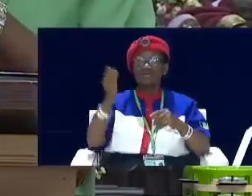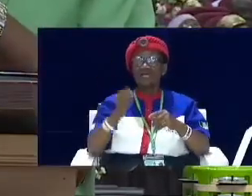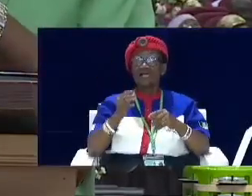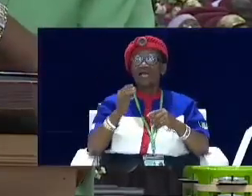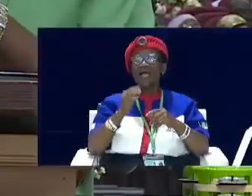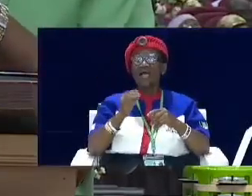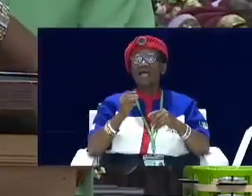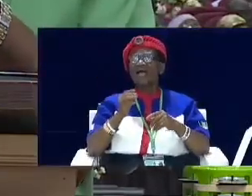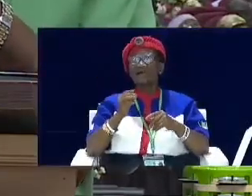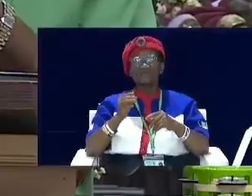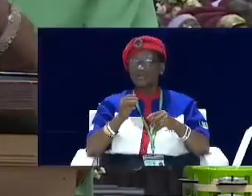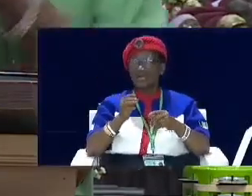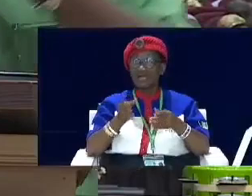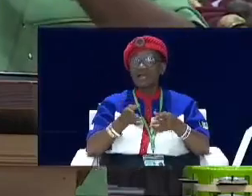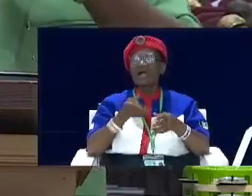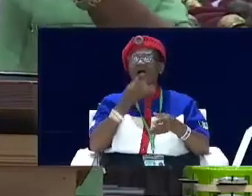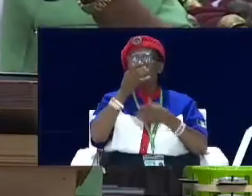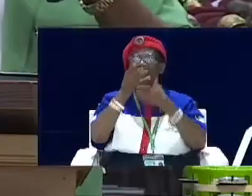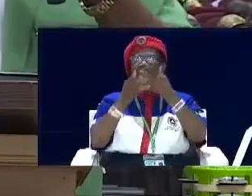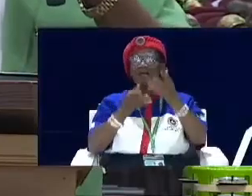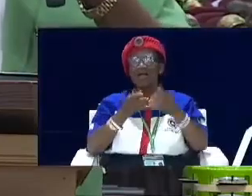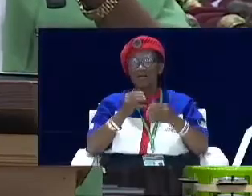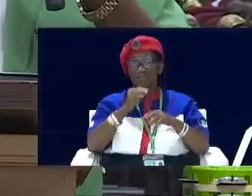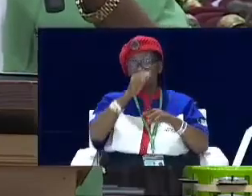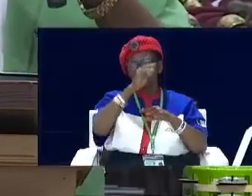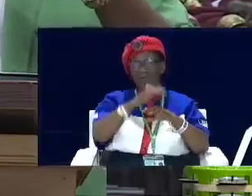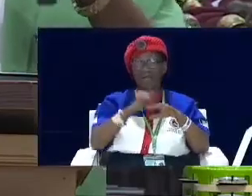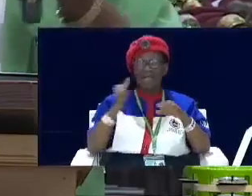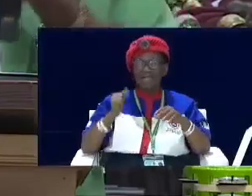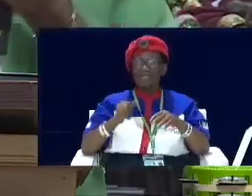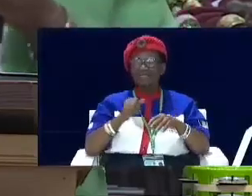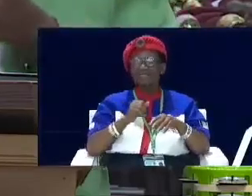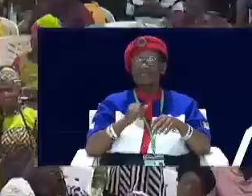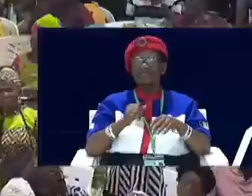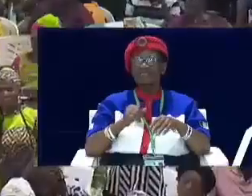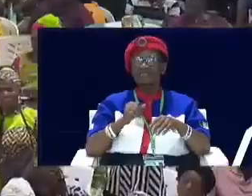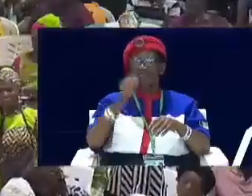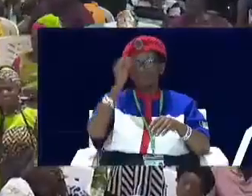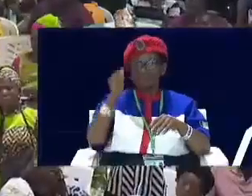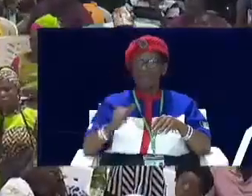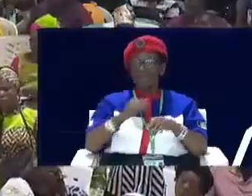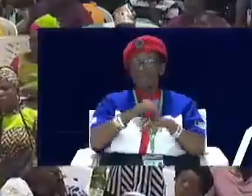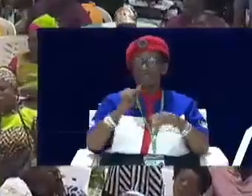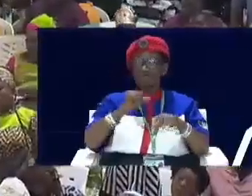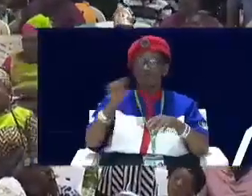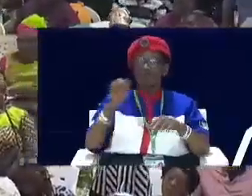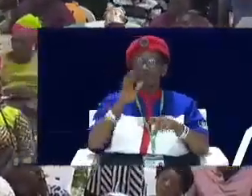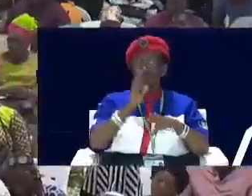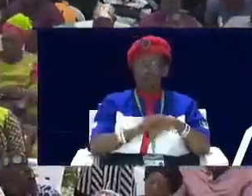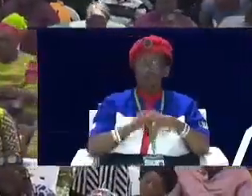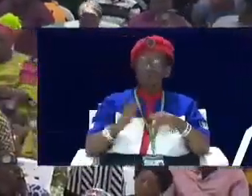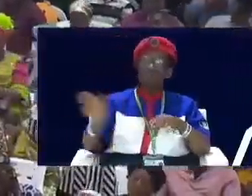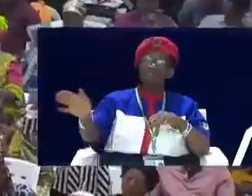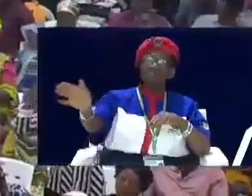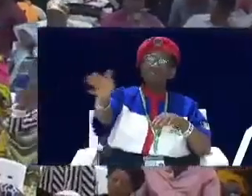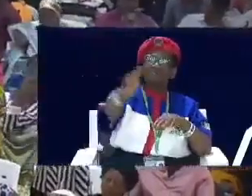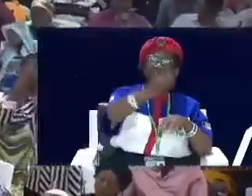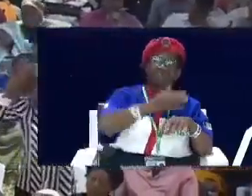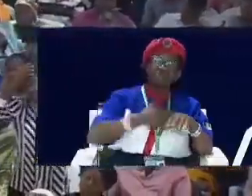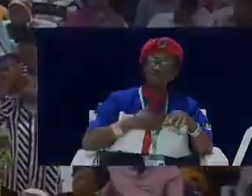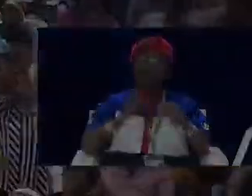won ri dan sadura won gba. By calling on your God. Nipa pipe Olorun to nsin.